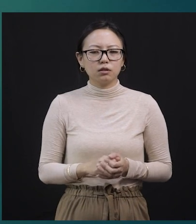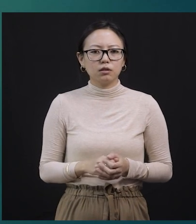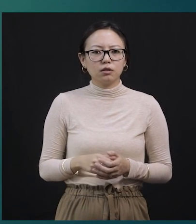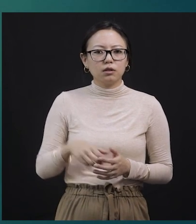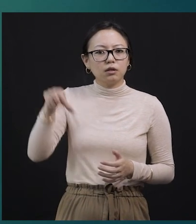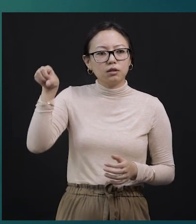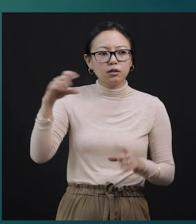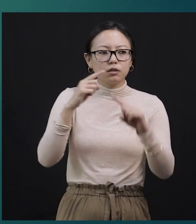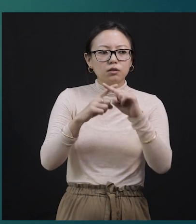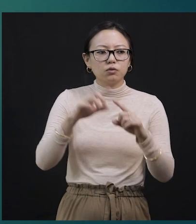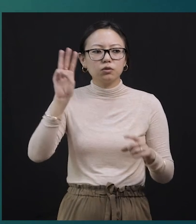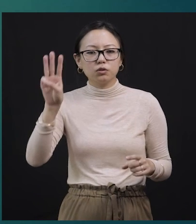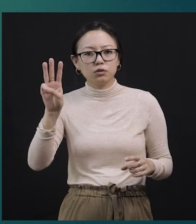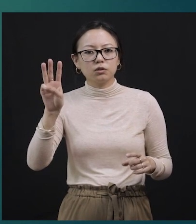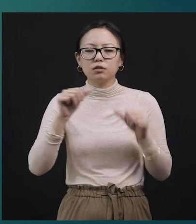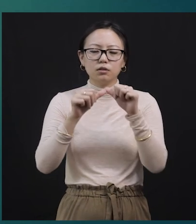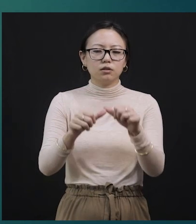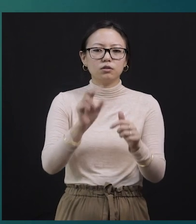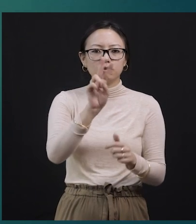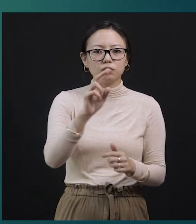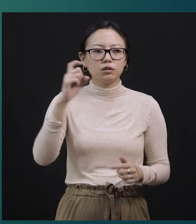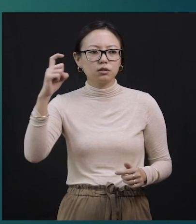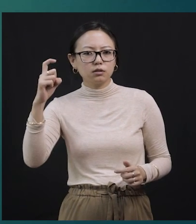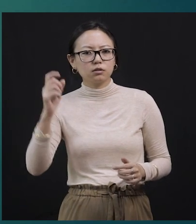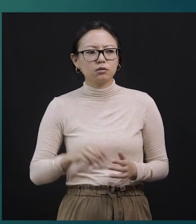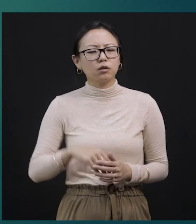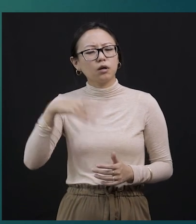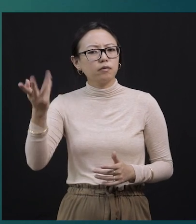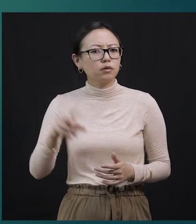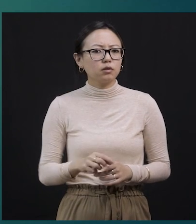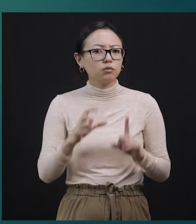is 27, right? Then we did again